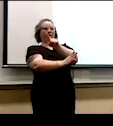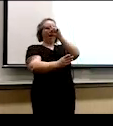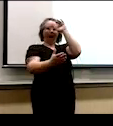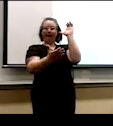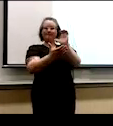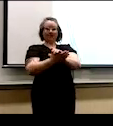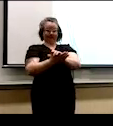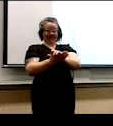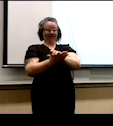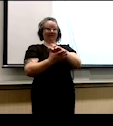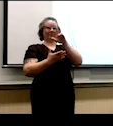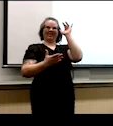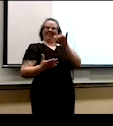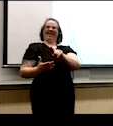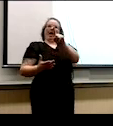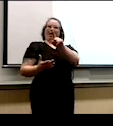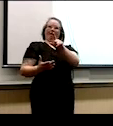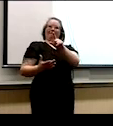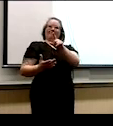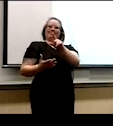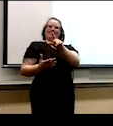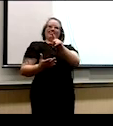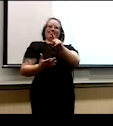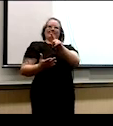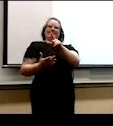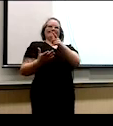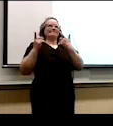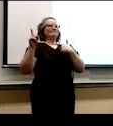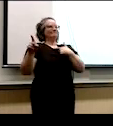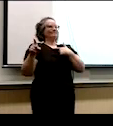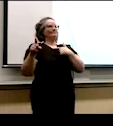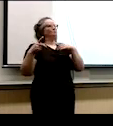intellectual life, I want to live.